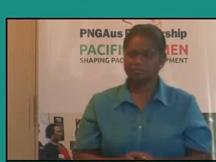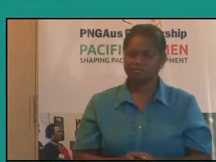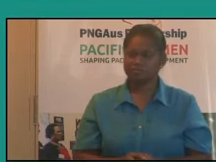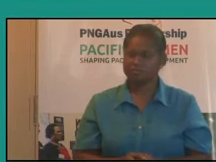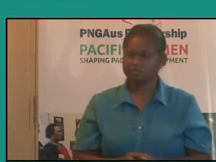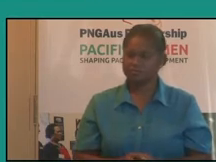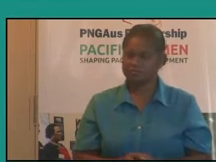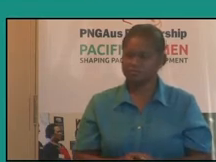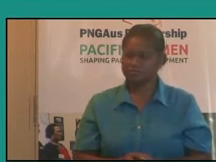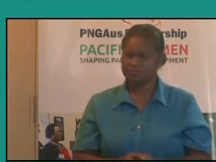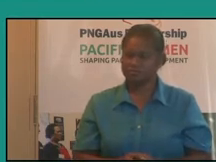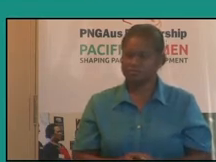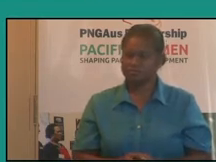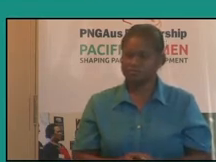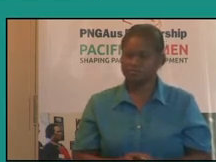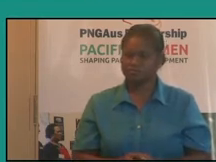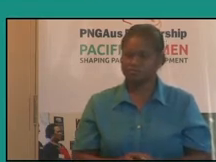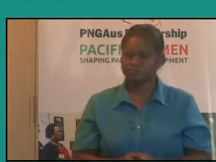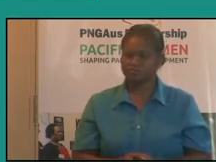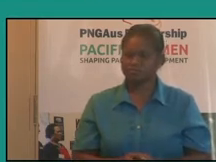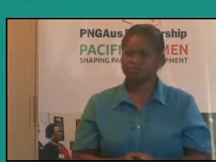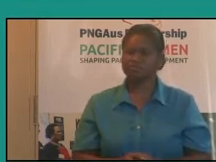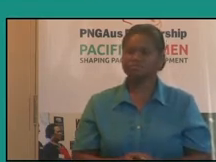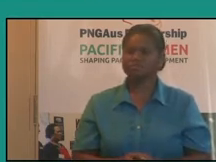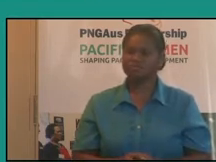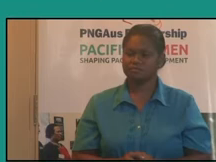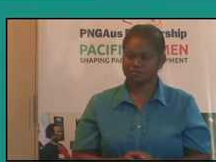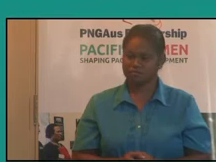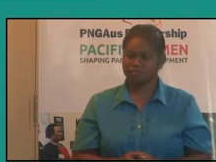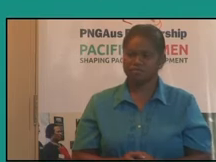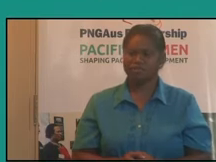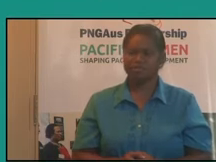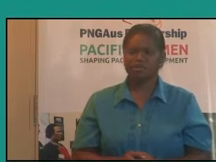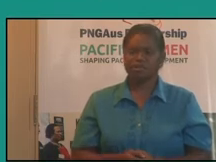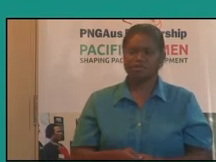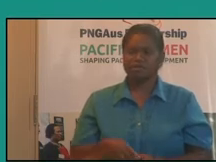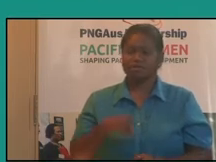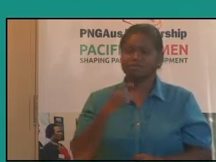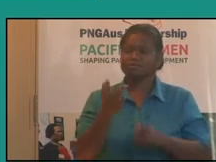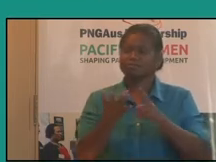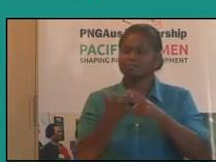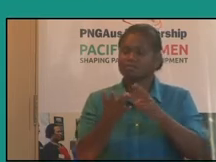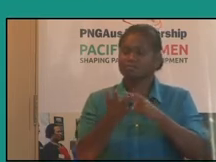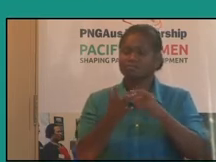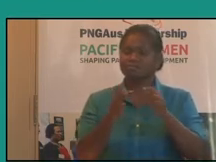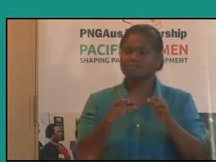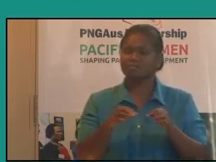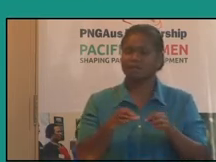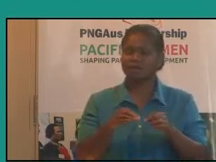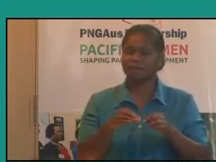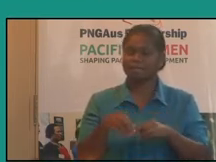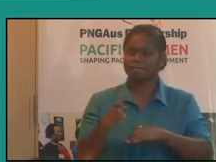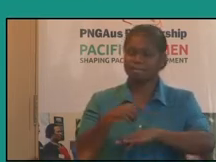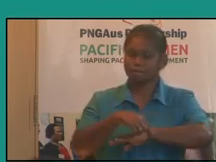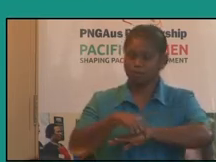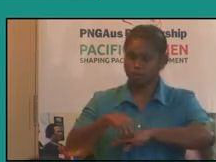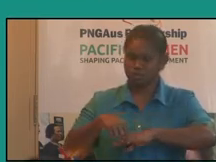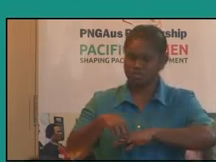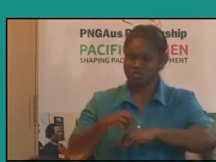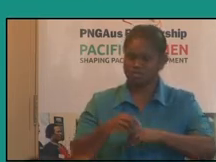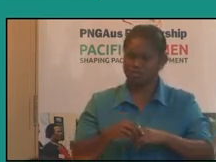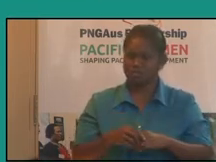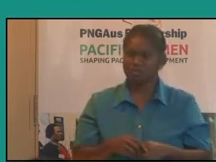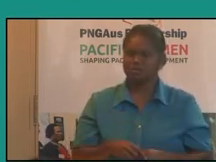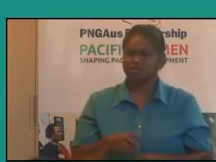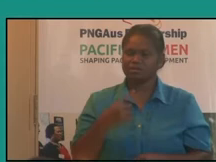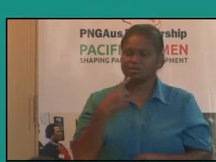really at the beginning to say that nobody knows about TSM. TSM is really a new concept. You